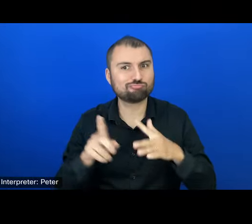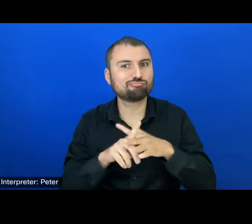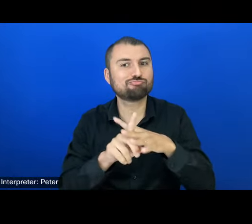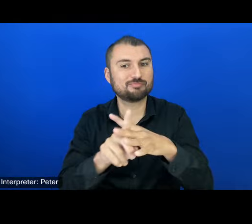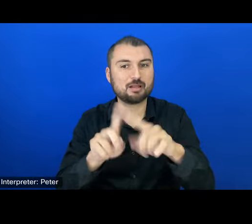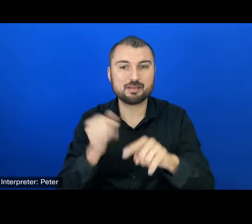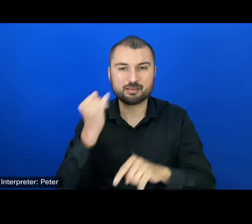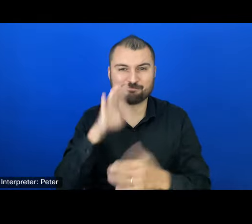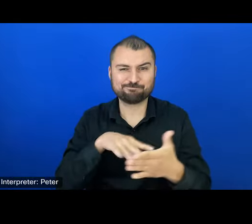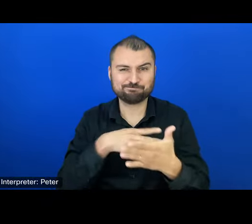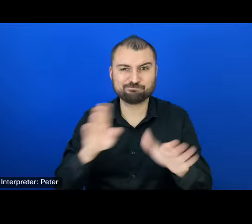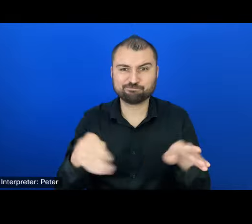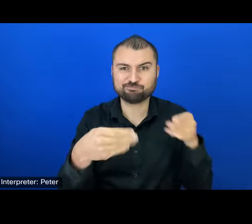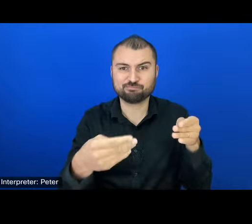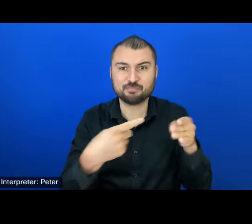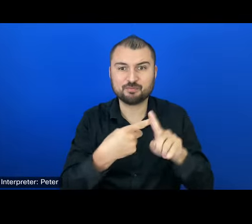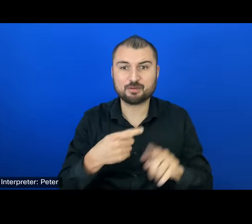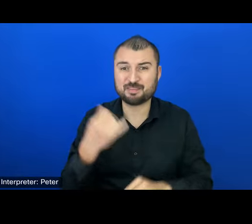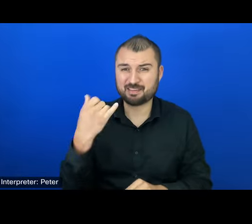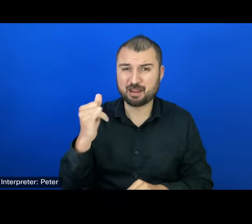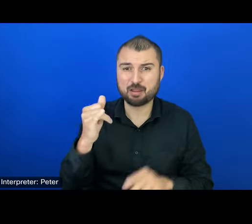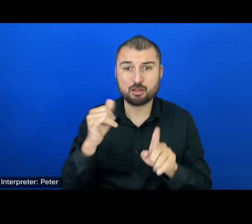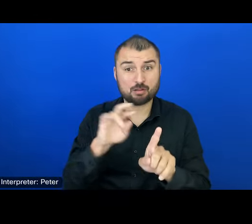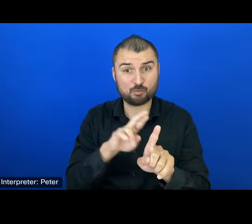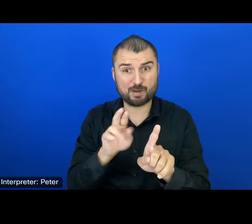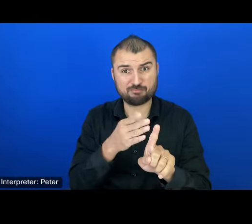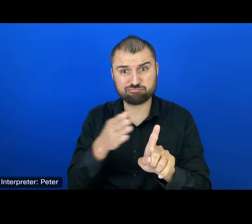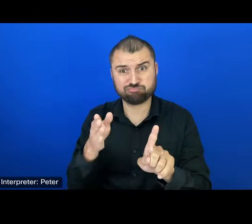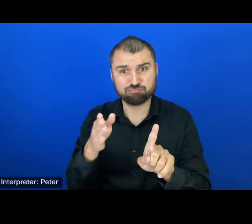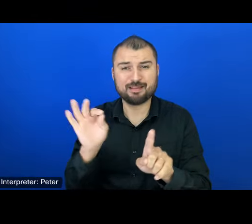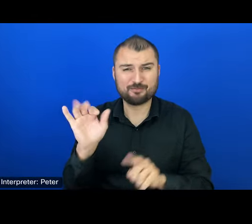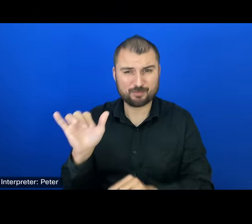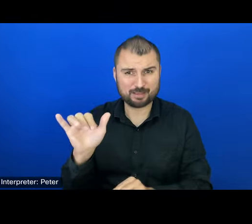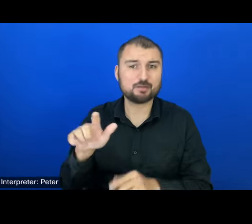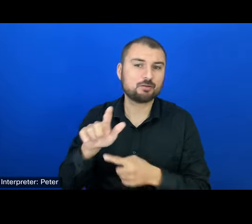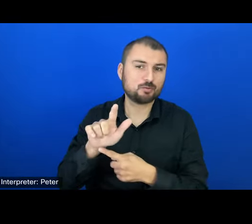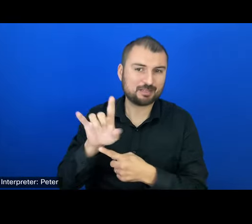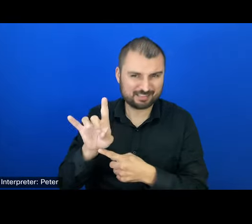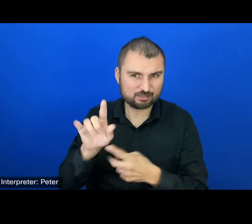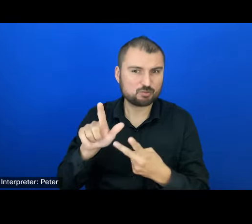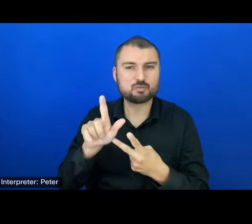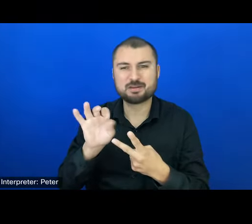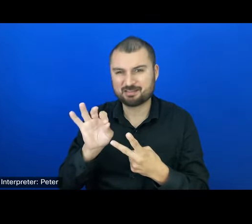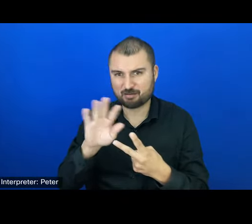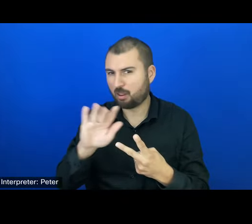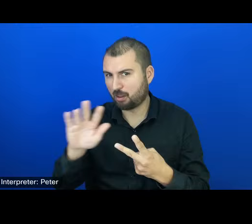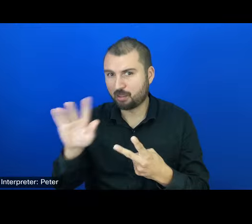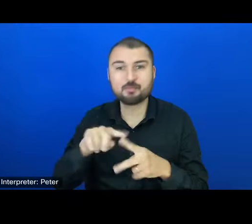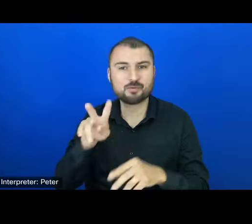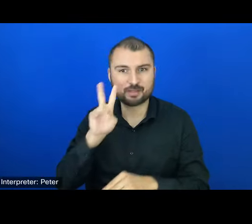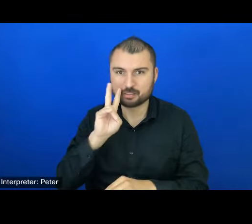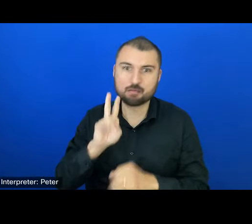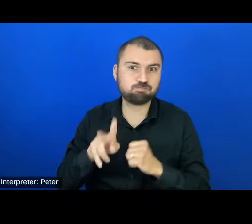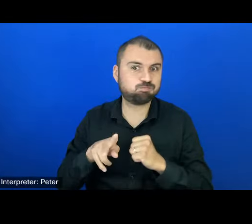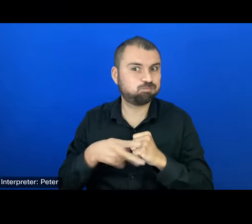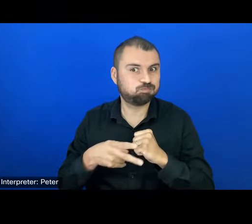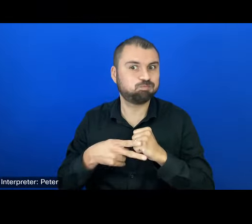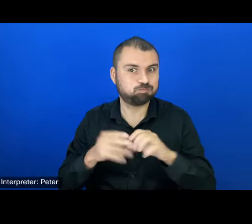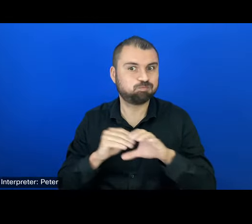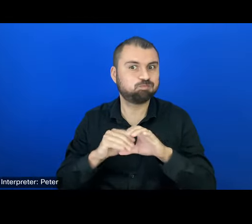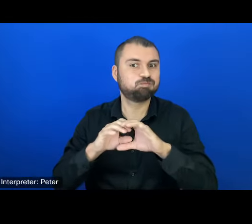spreadsheet on here from the yellow and going right, FY 28, 29, such, you'll see significant savings in